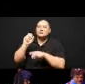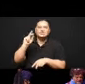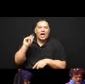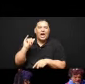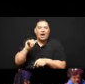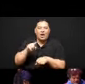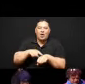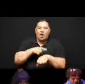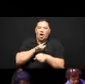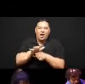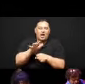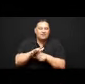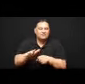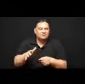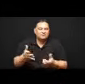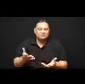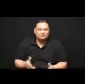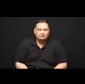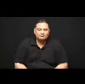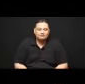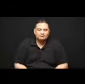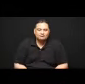enough.